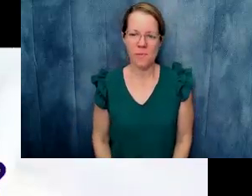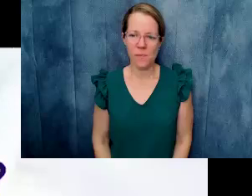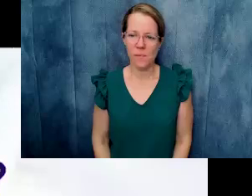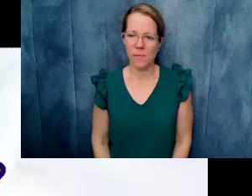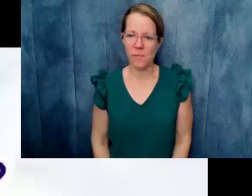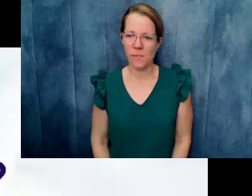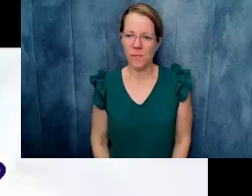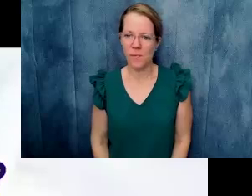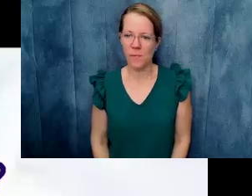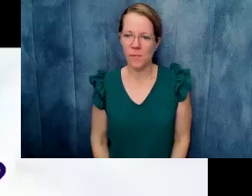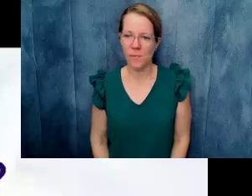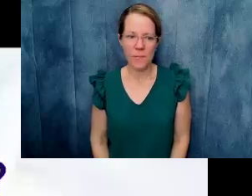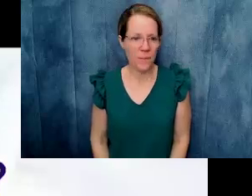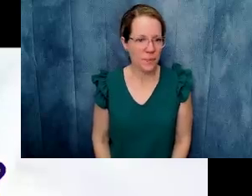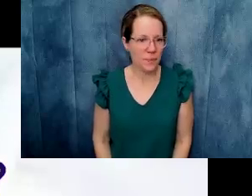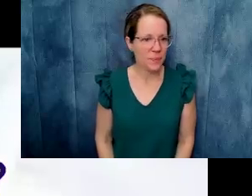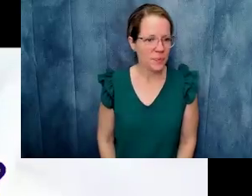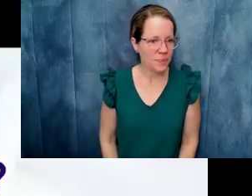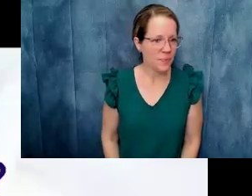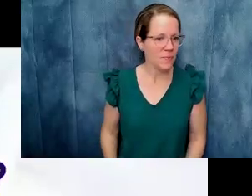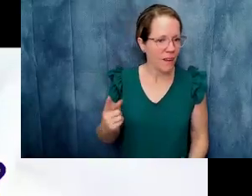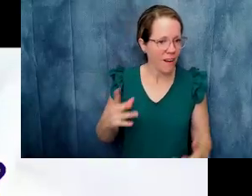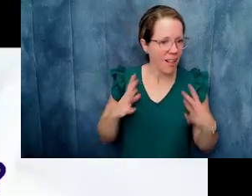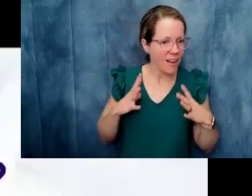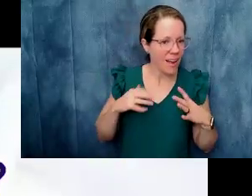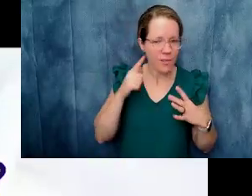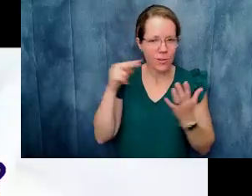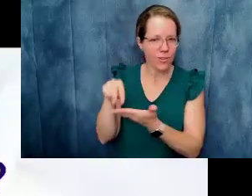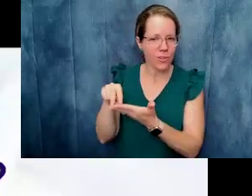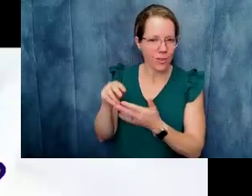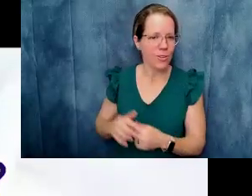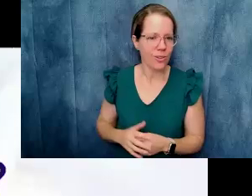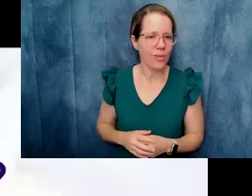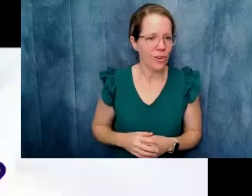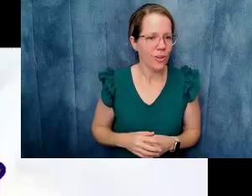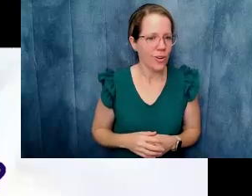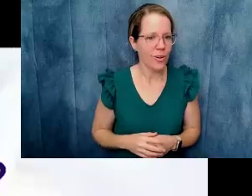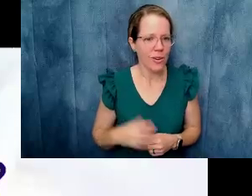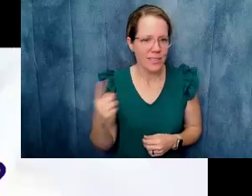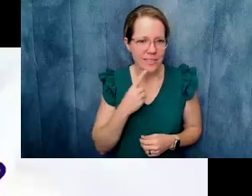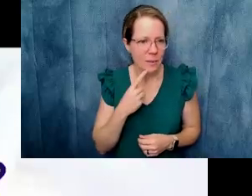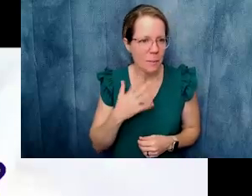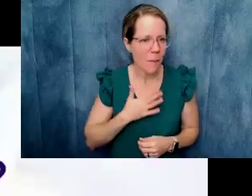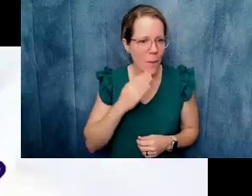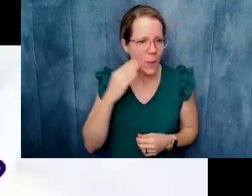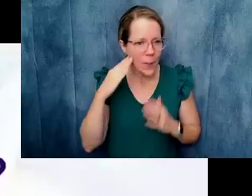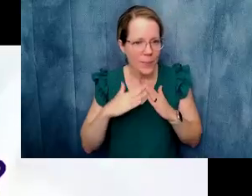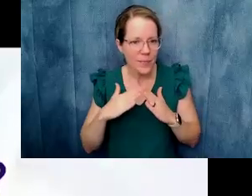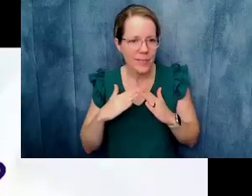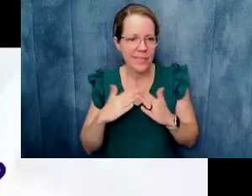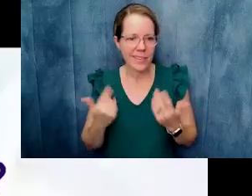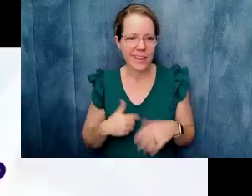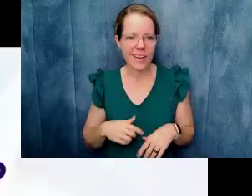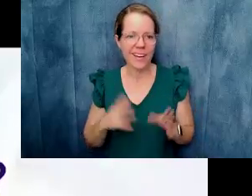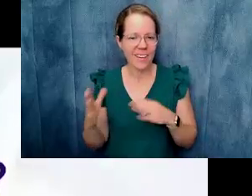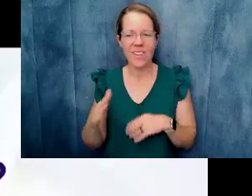a holiday or place that I'm not familiar with, which I'll look up. Someone else said my hometown. I love going to the ocean as well.